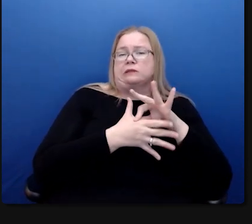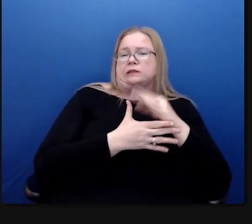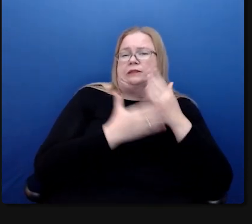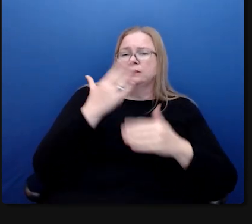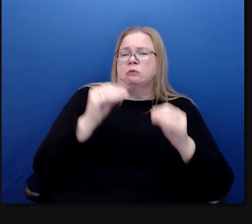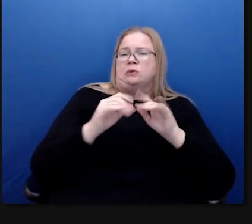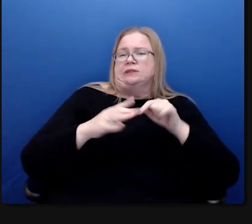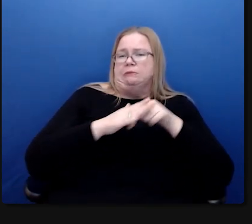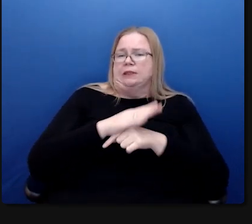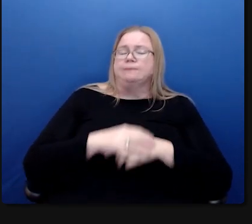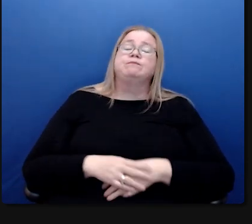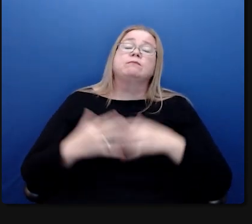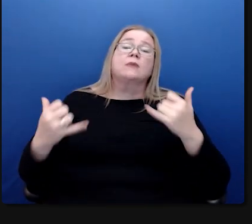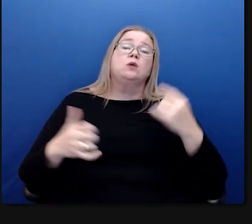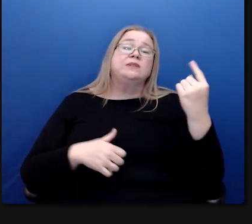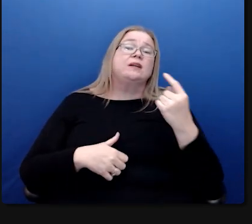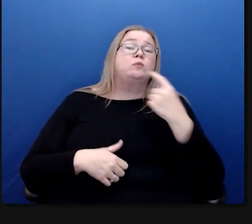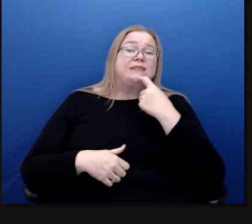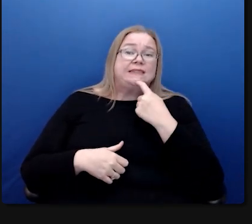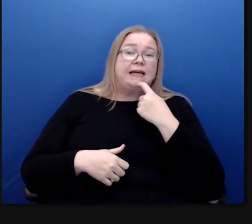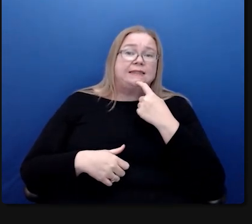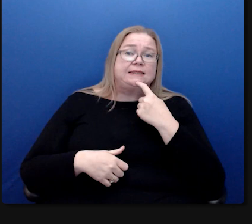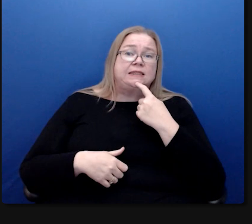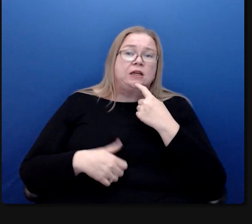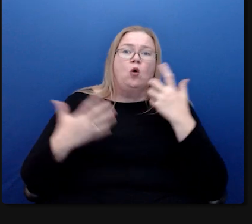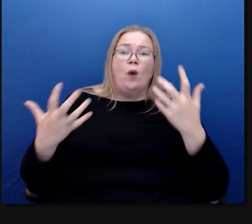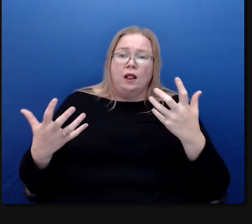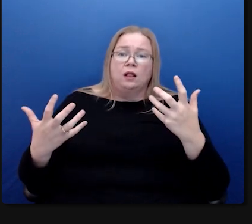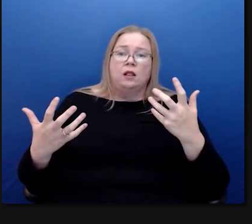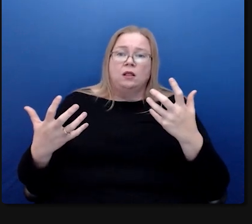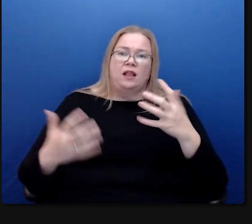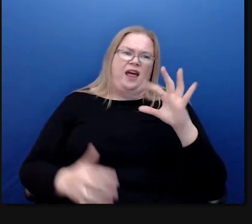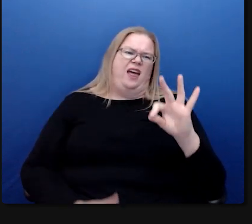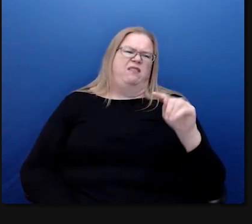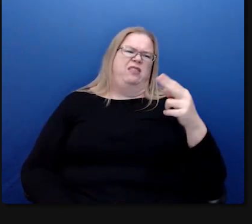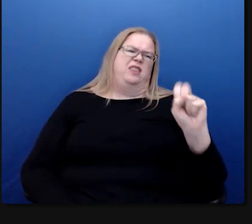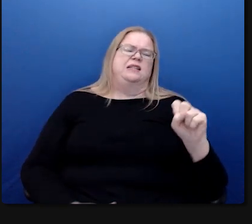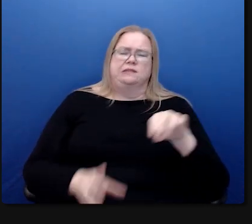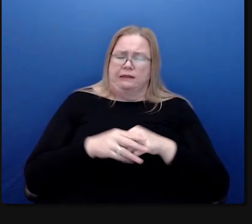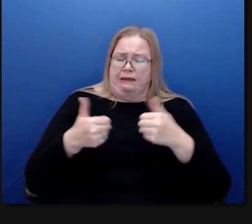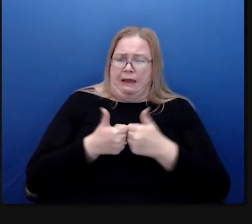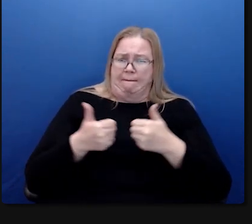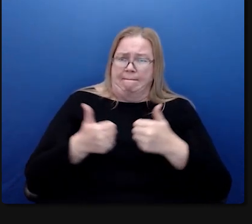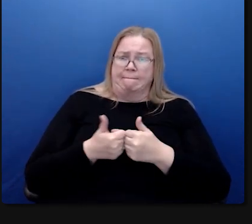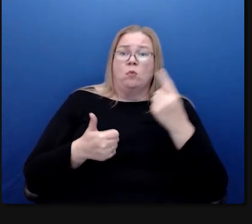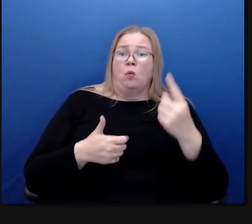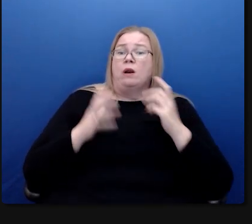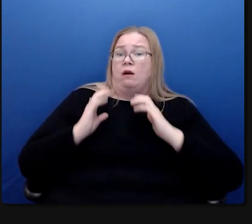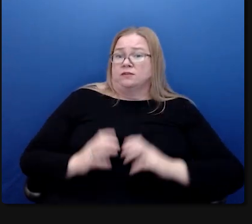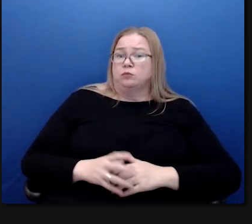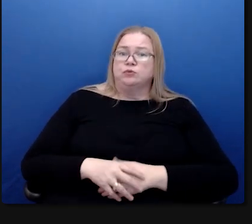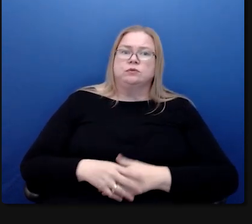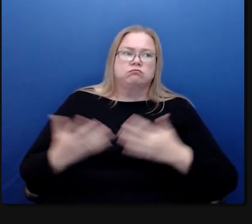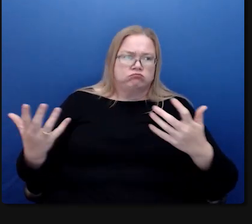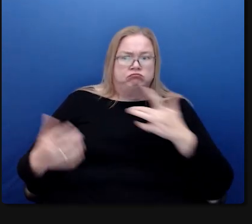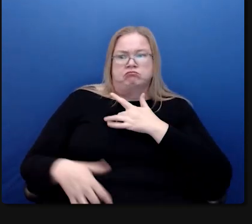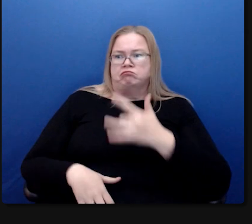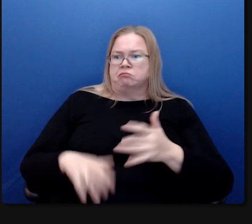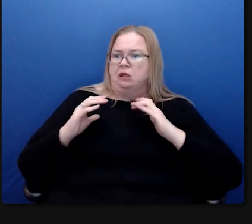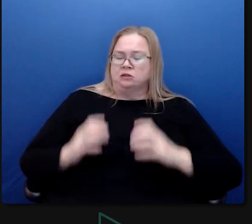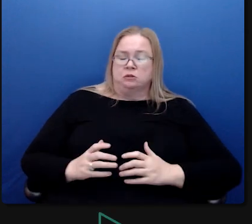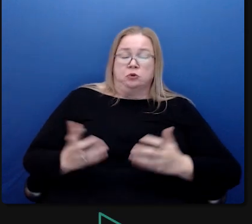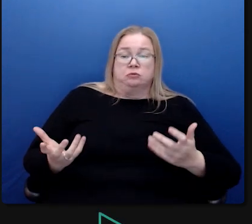is getting a lot of popularity in social media spaces that are pro-anorexia. We want to ensure we're able to identify and surface